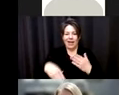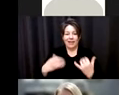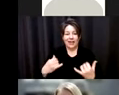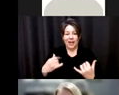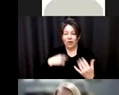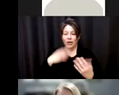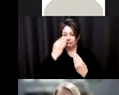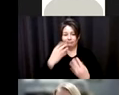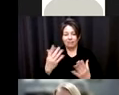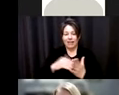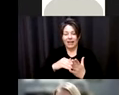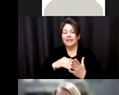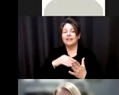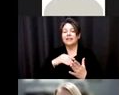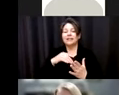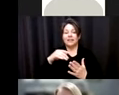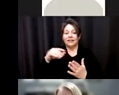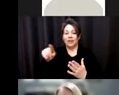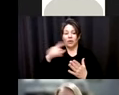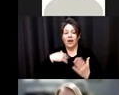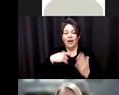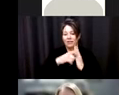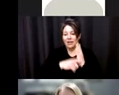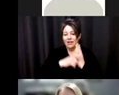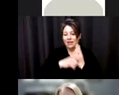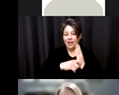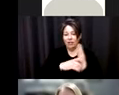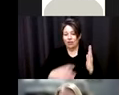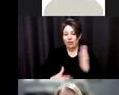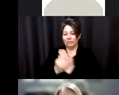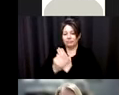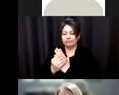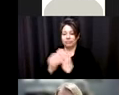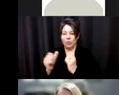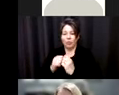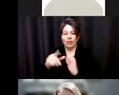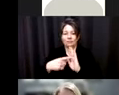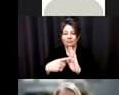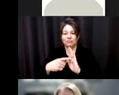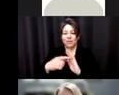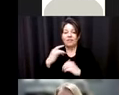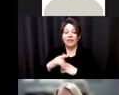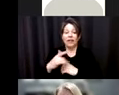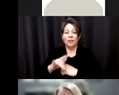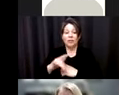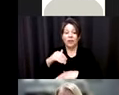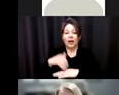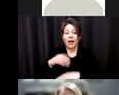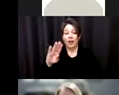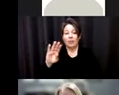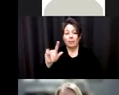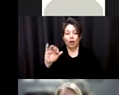let you know again that there is a catalog that accompanies this exhibition, which is available at